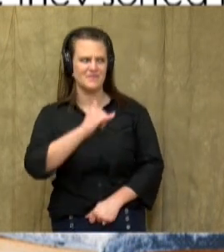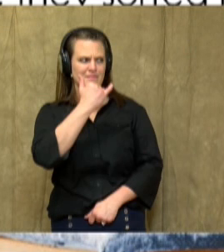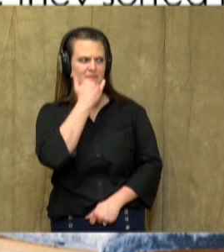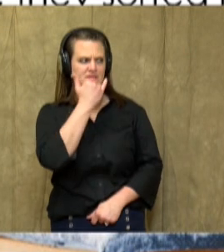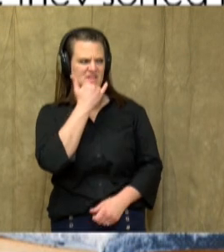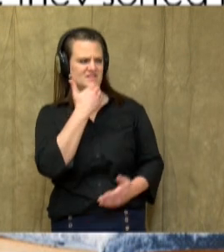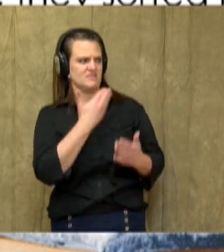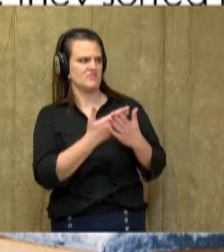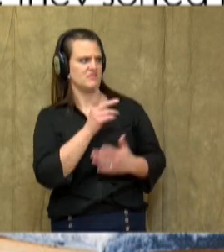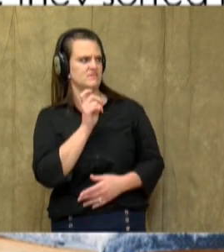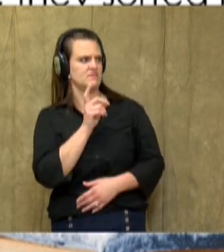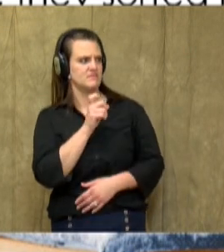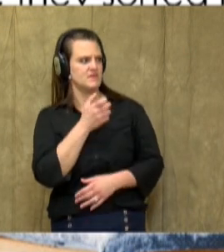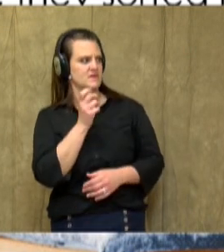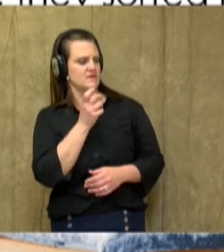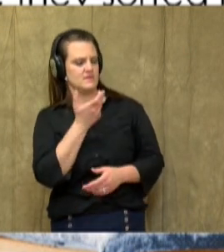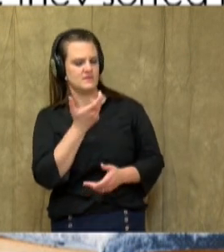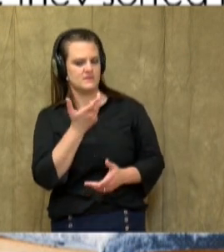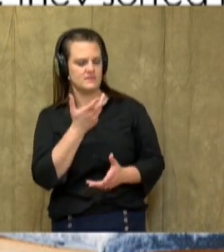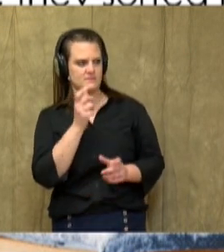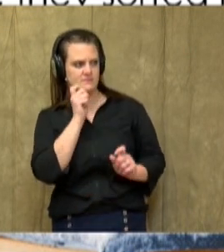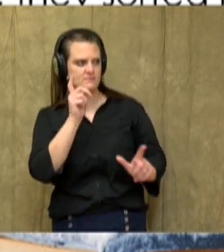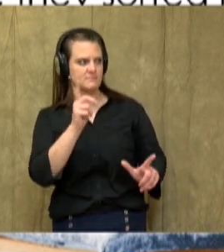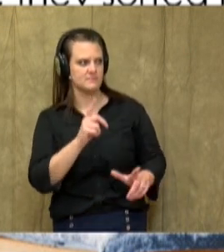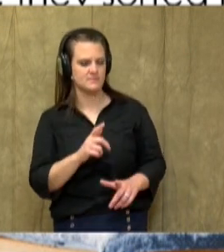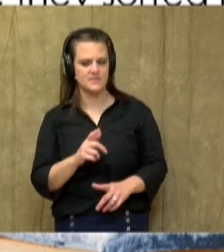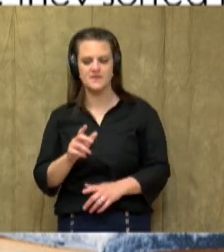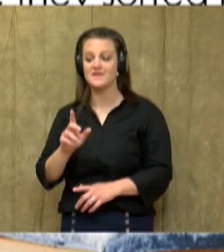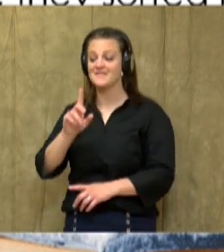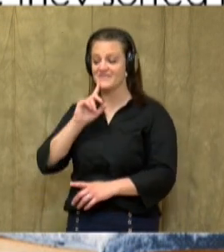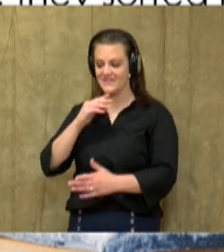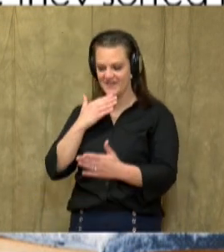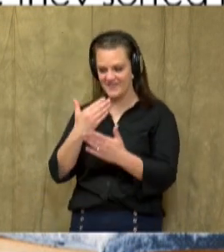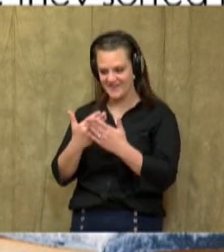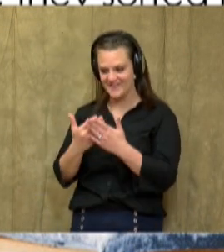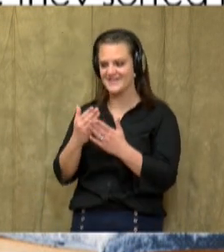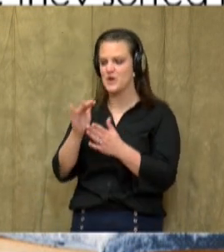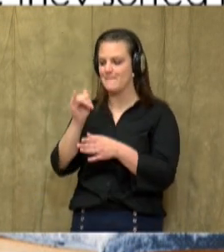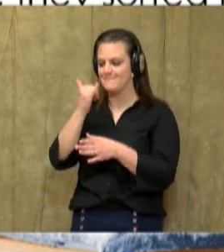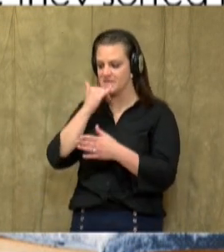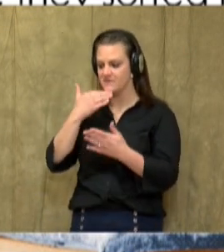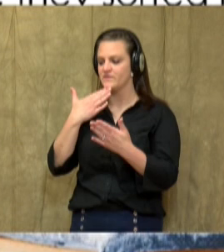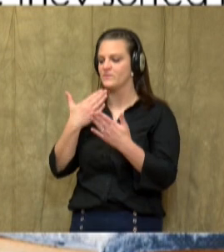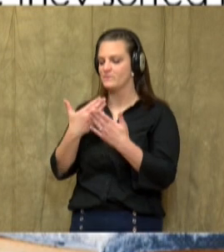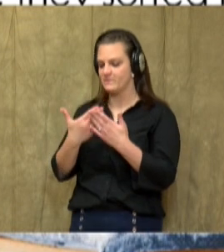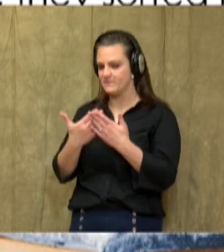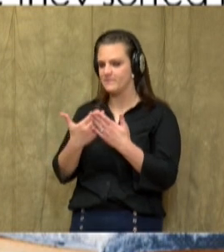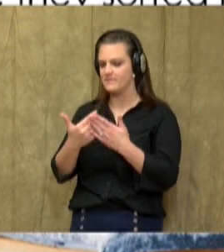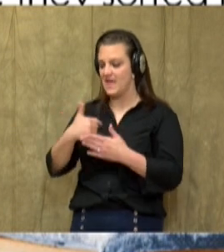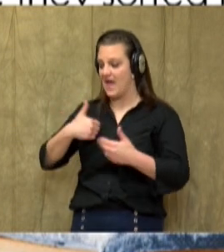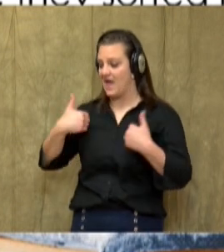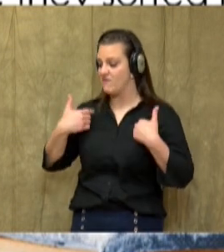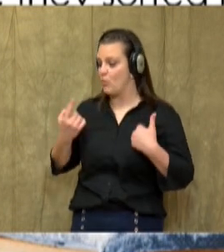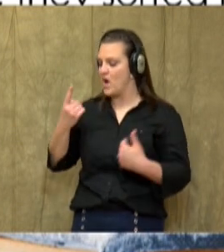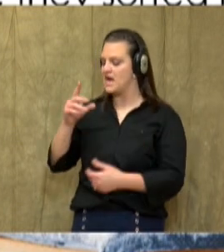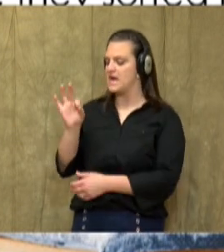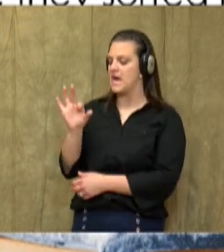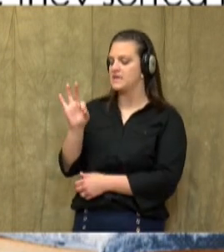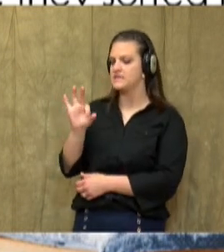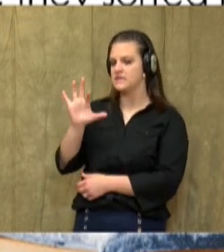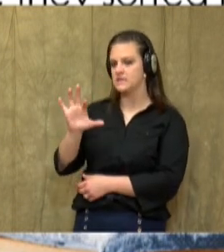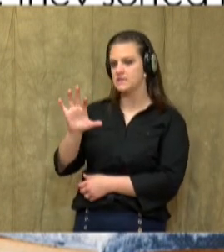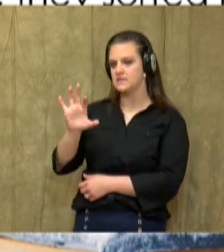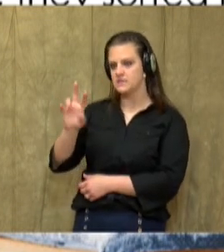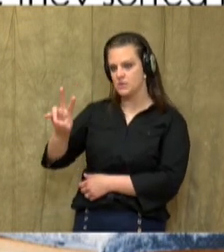Mistakes are good? Asked Caitlin, surprised. Very good, said Grandpa. I have one 1992